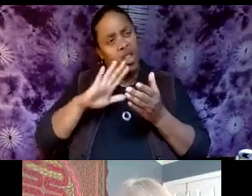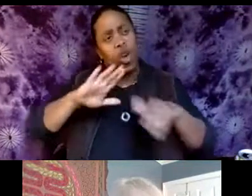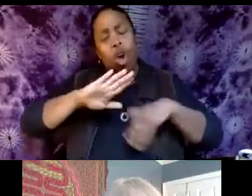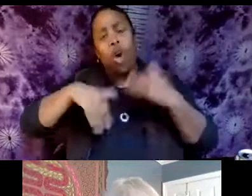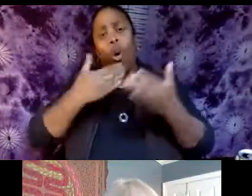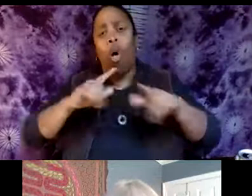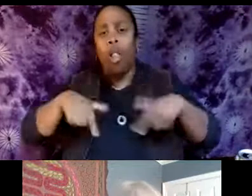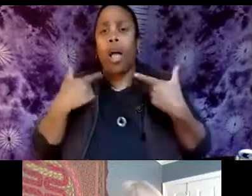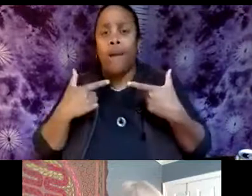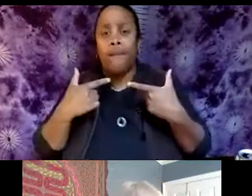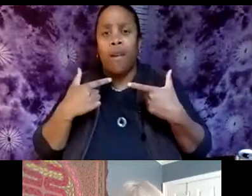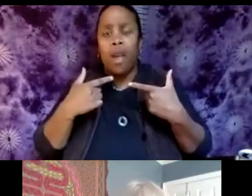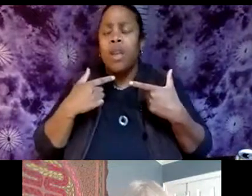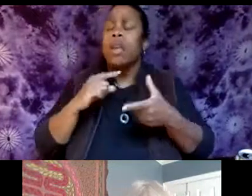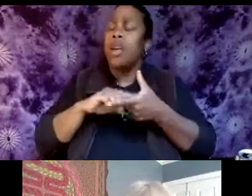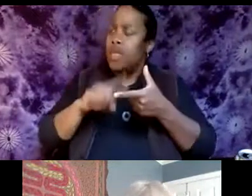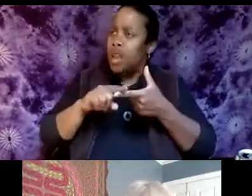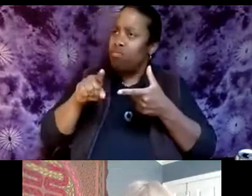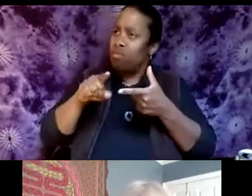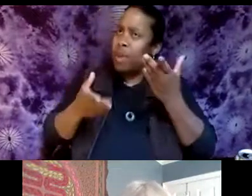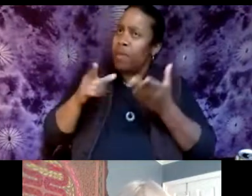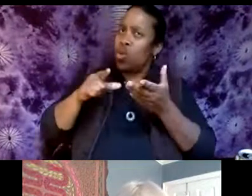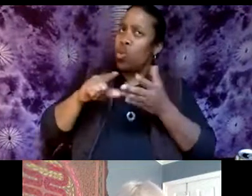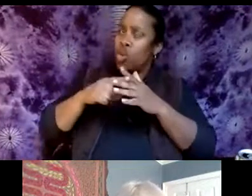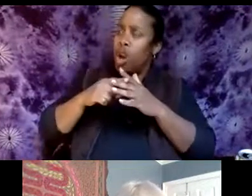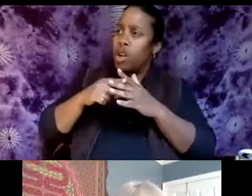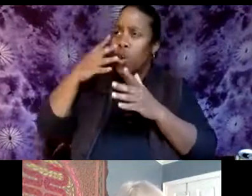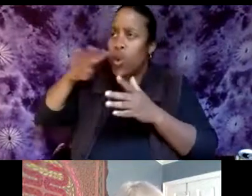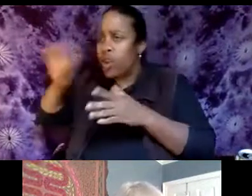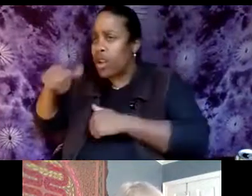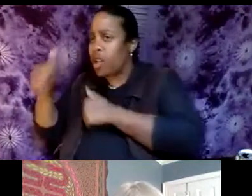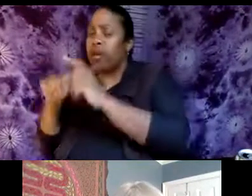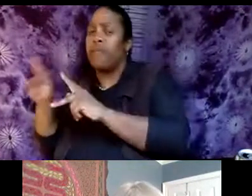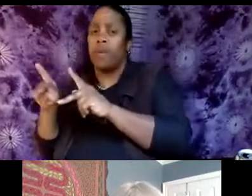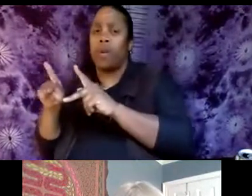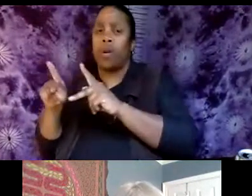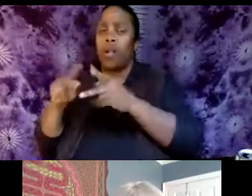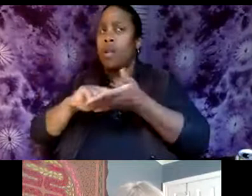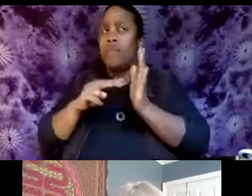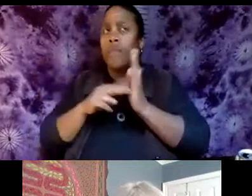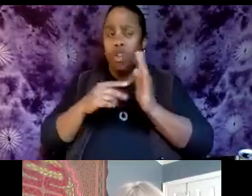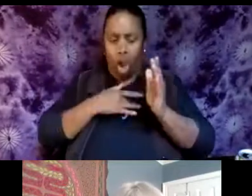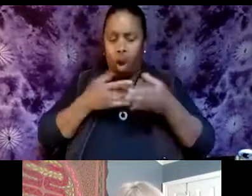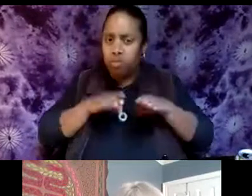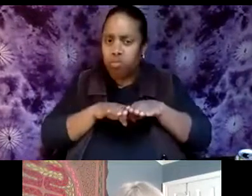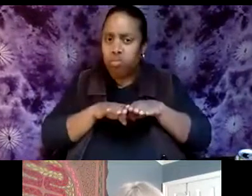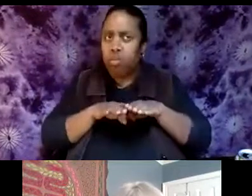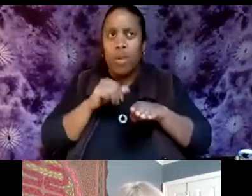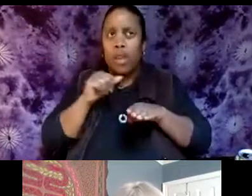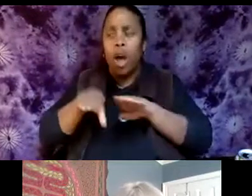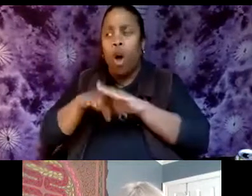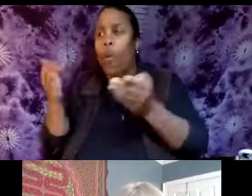think that you might be rejecting other people, or more so not open up your heart to other people,